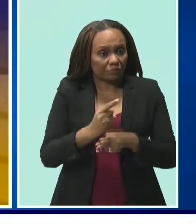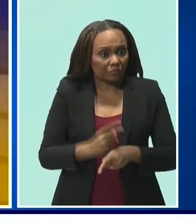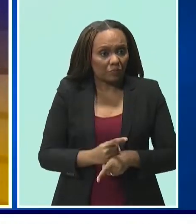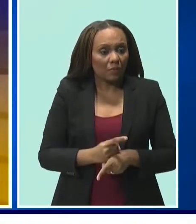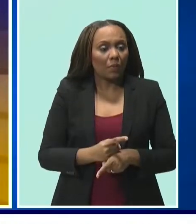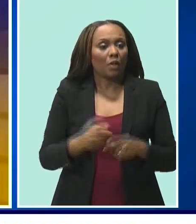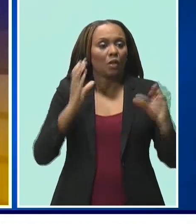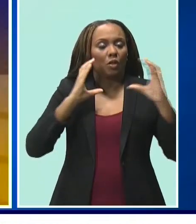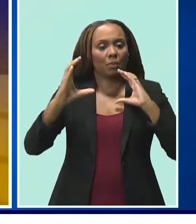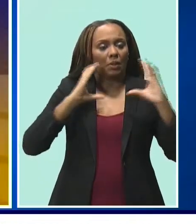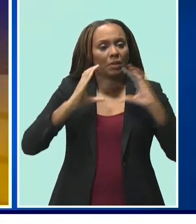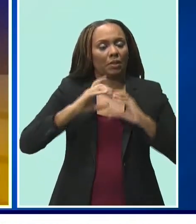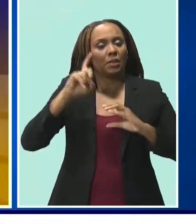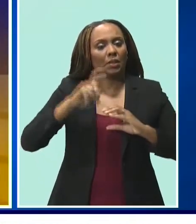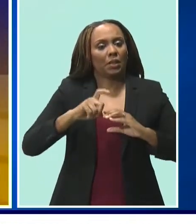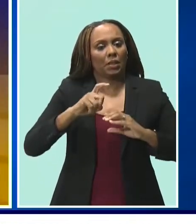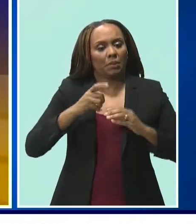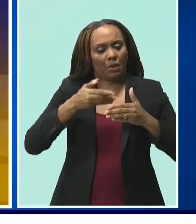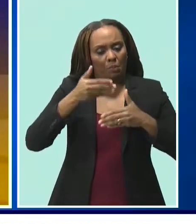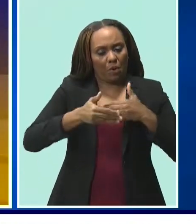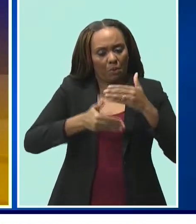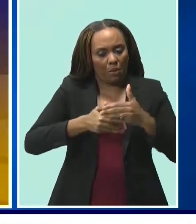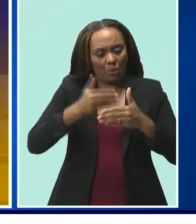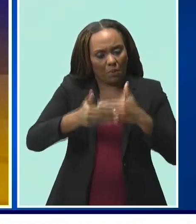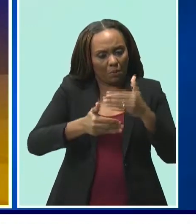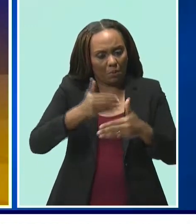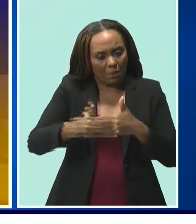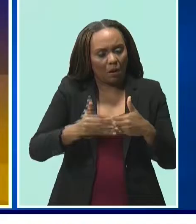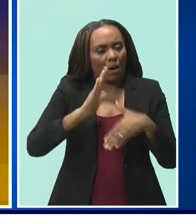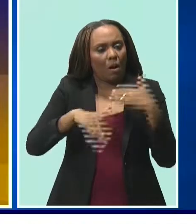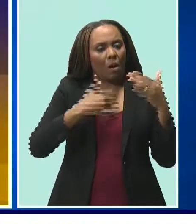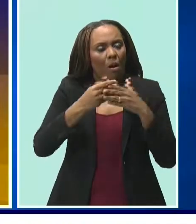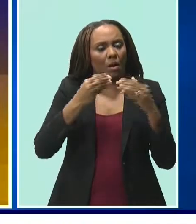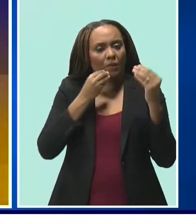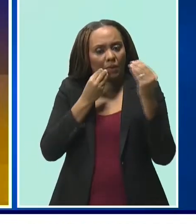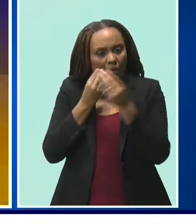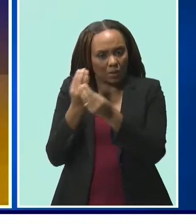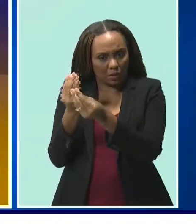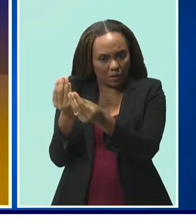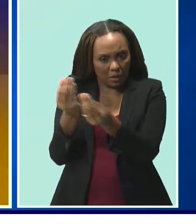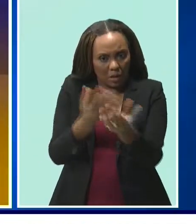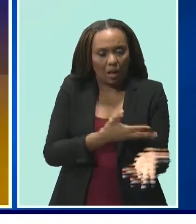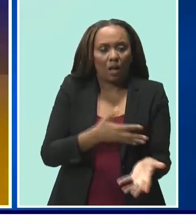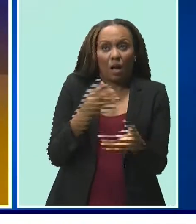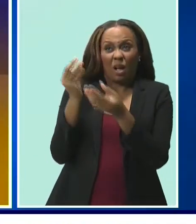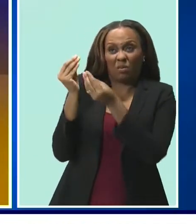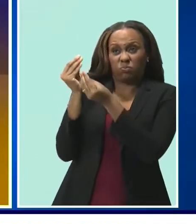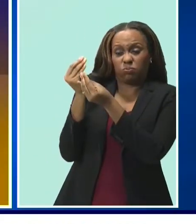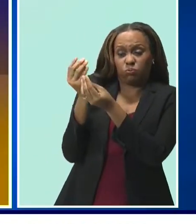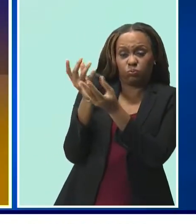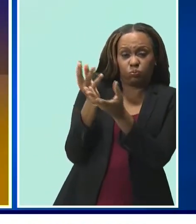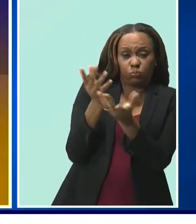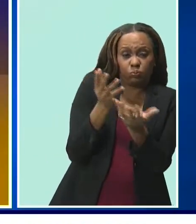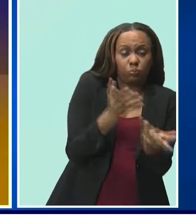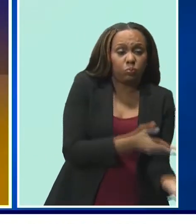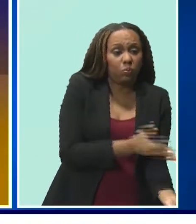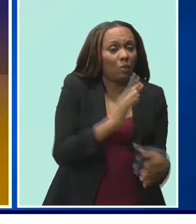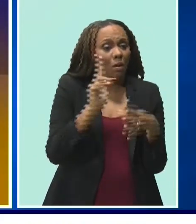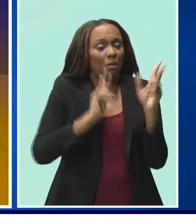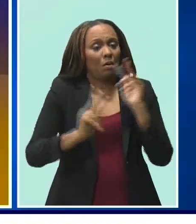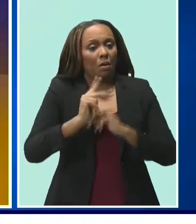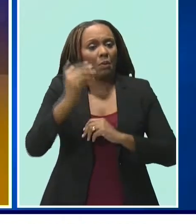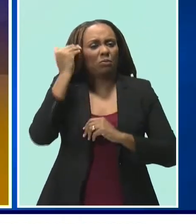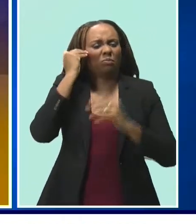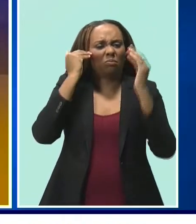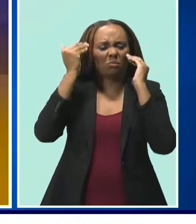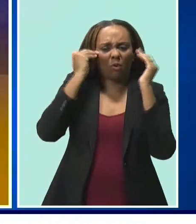of communication, so that all of the information gets down to the bottom, so that all persons are kept in the loop